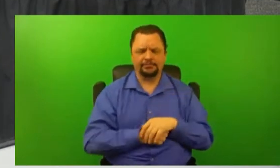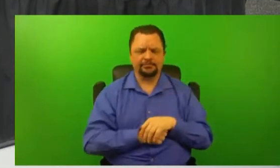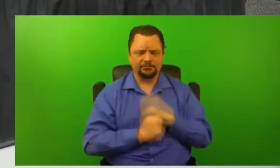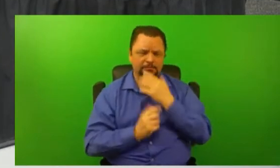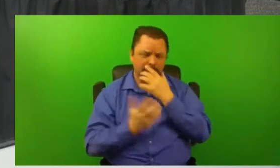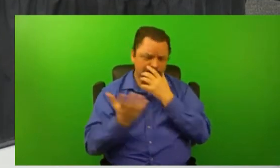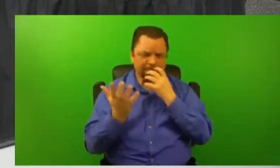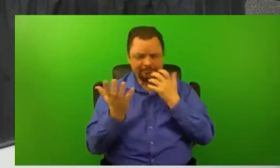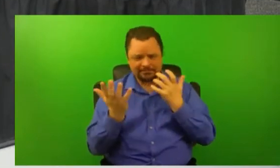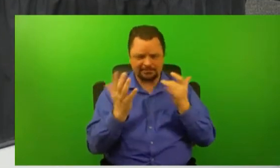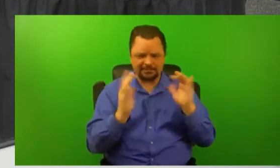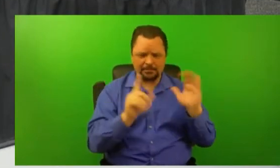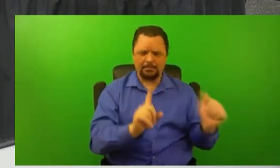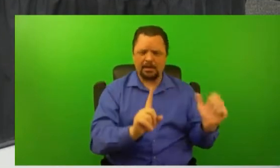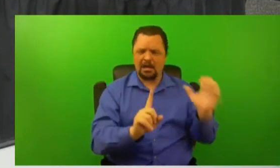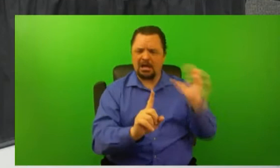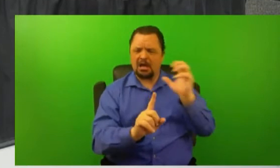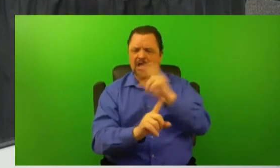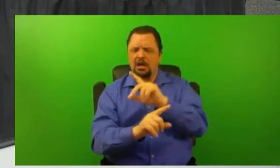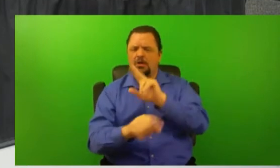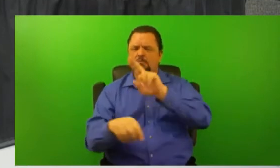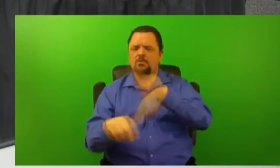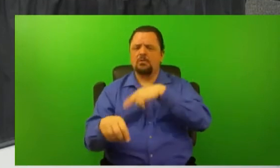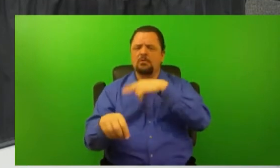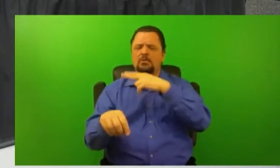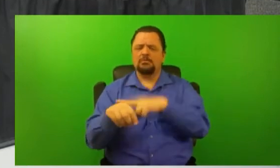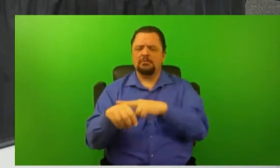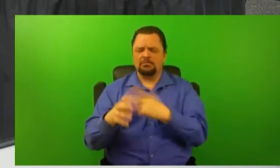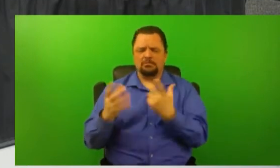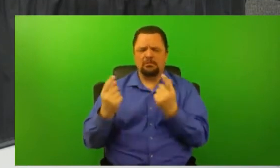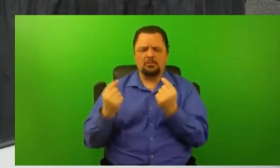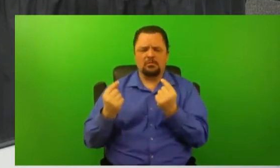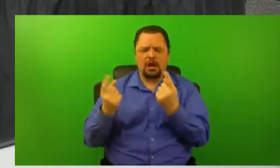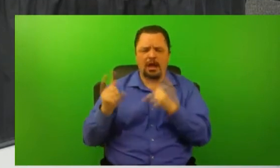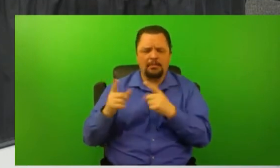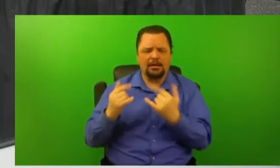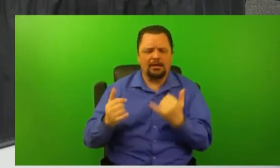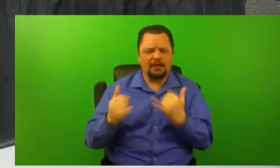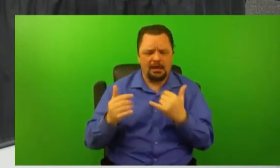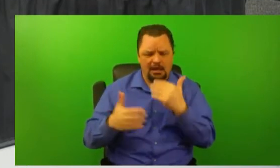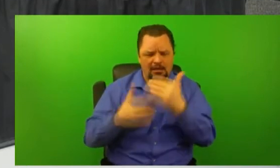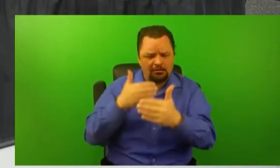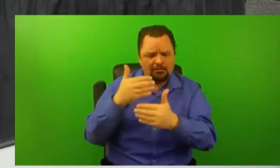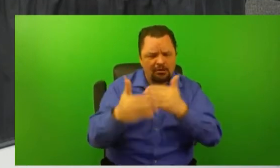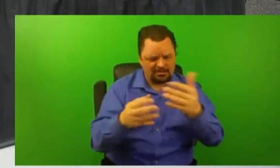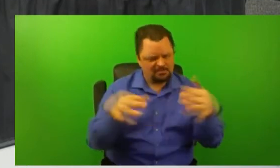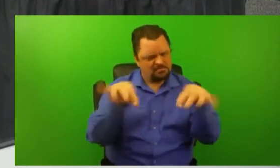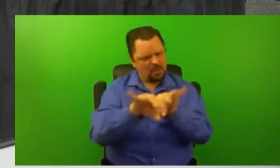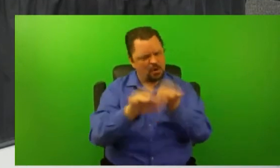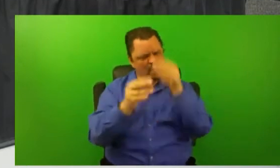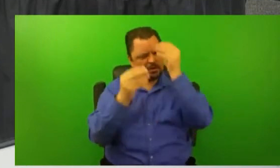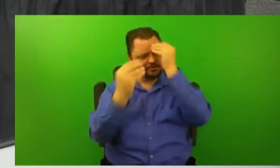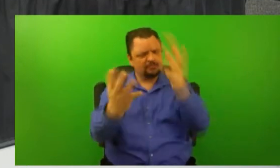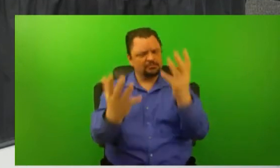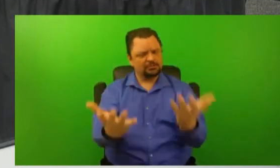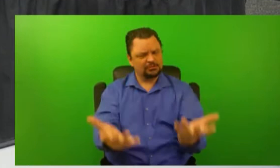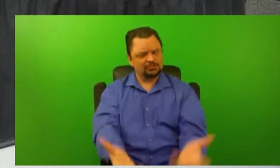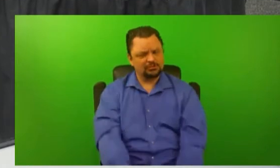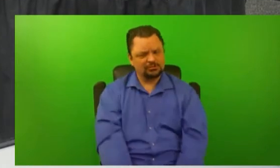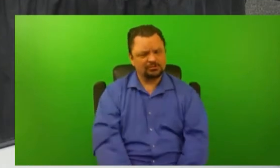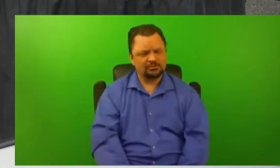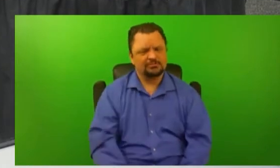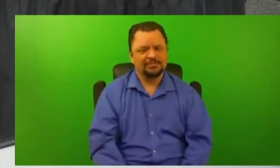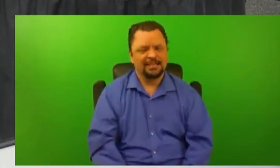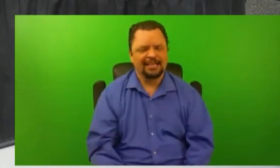happening currently is the most important information. And so I guess I'm curious to see if there's